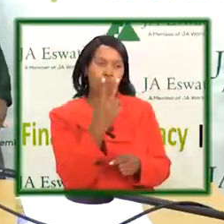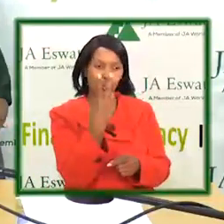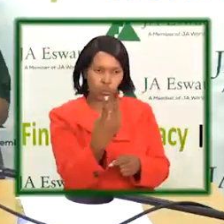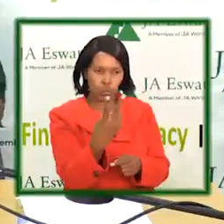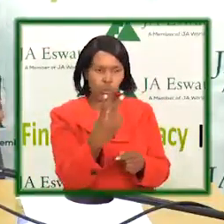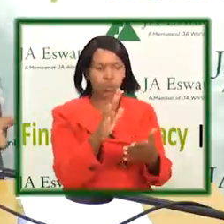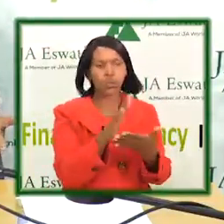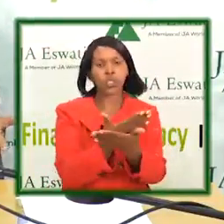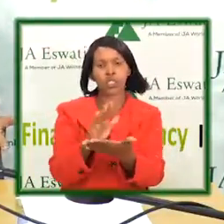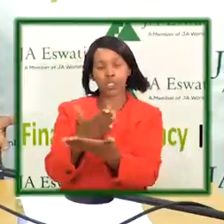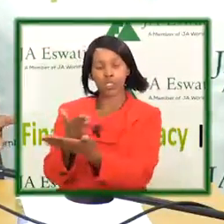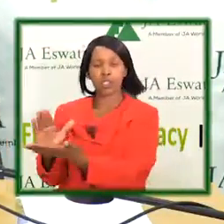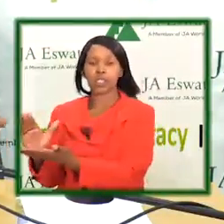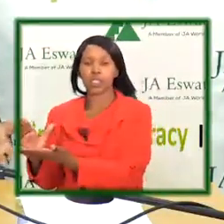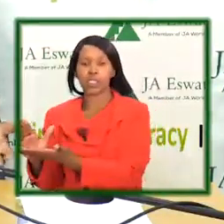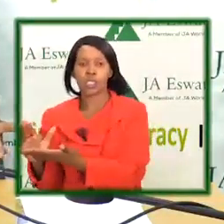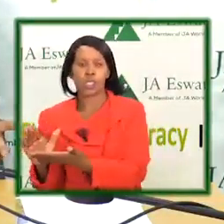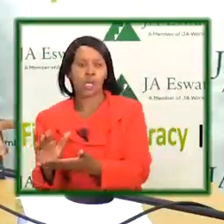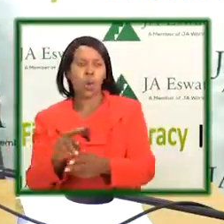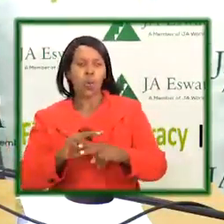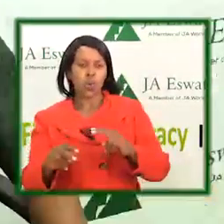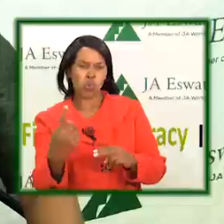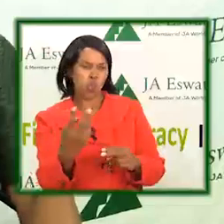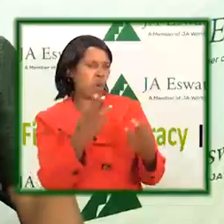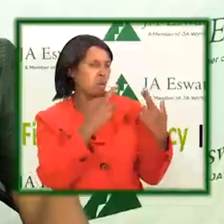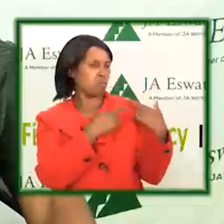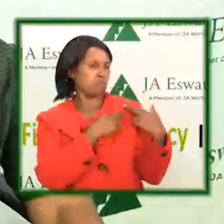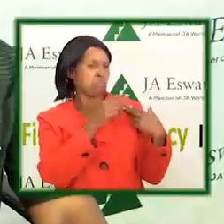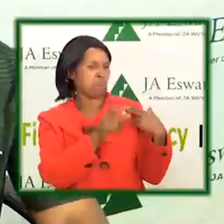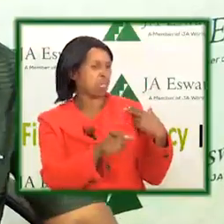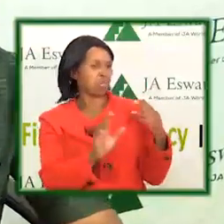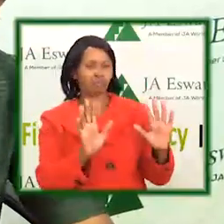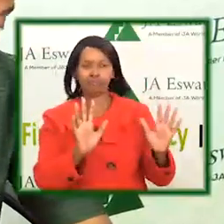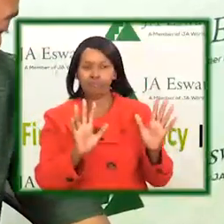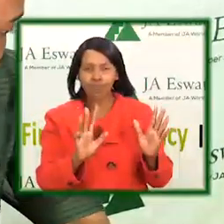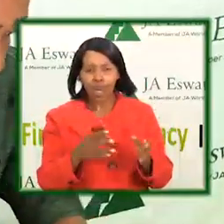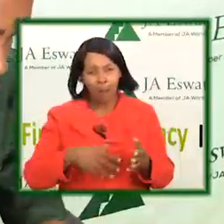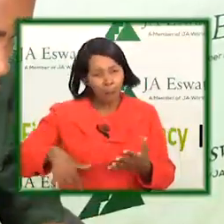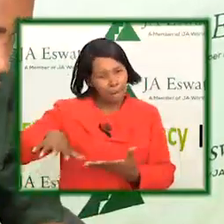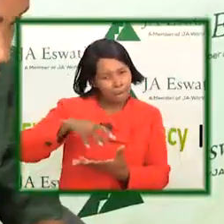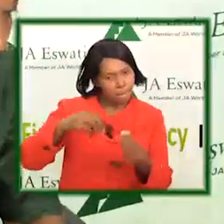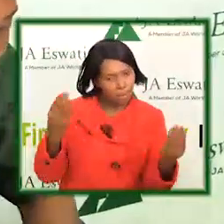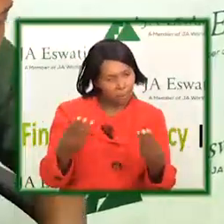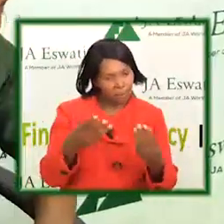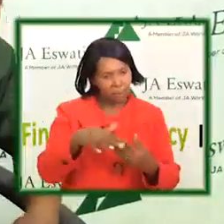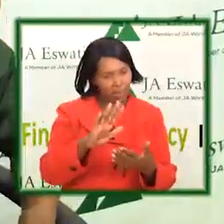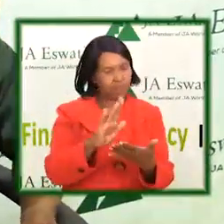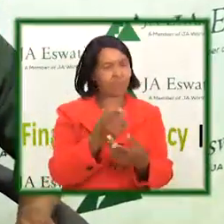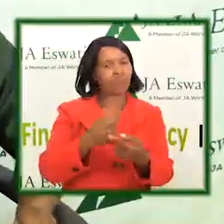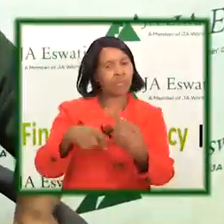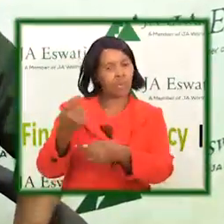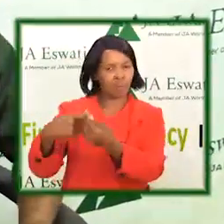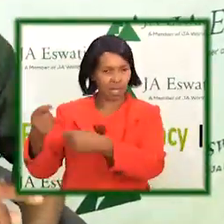facilitator, me as a facilitator, or one person to sell the shares. People must sell the shares. Each